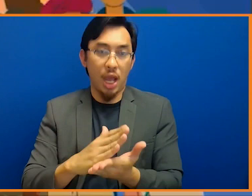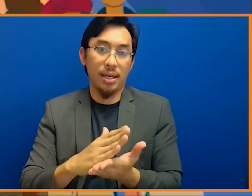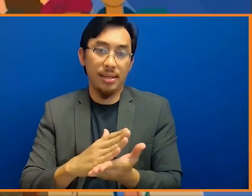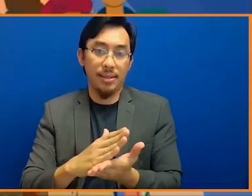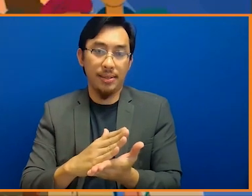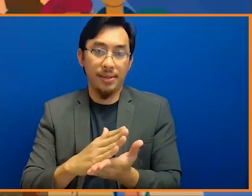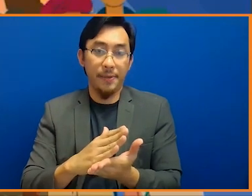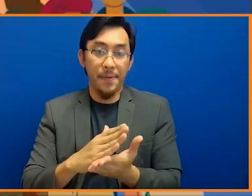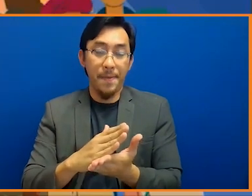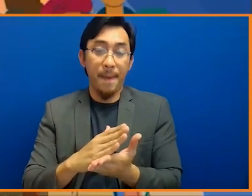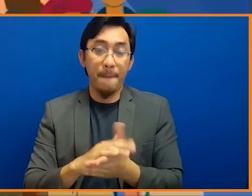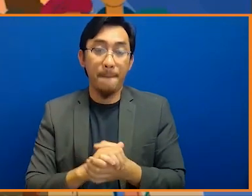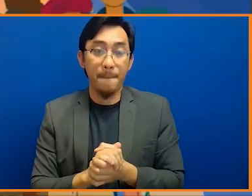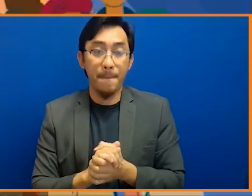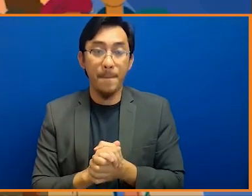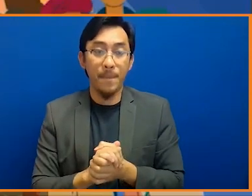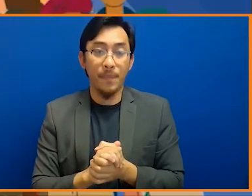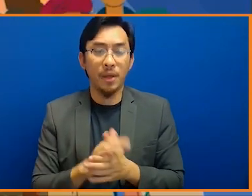share that